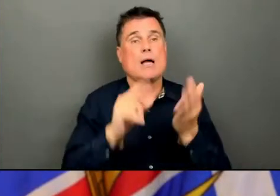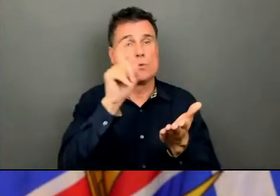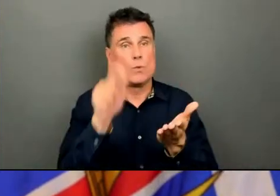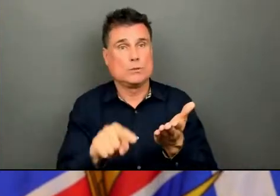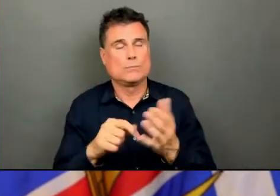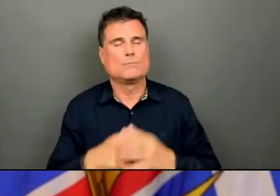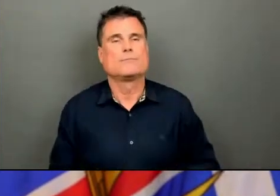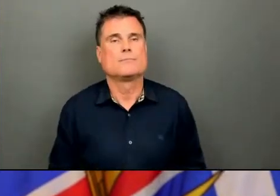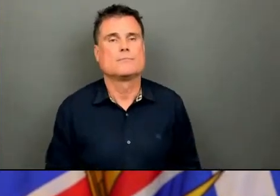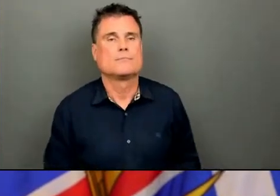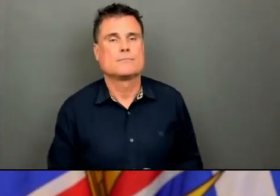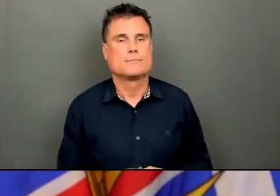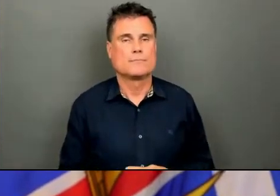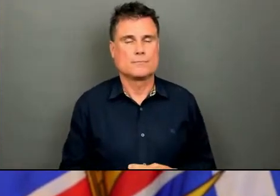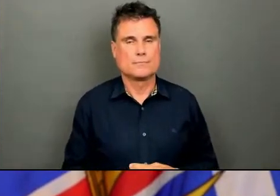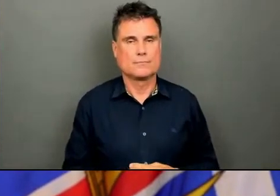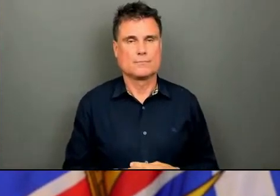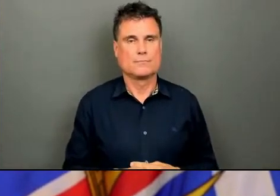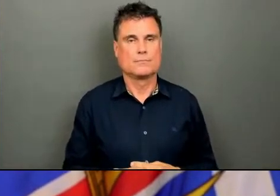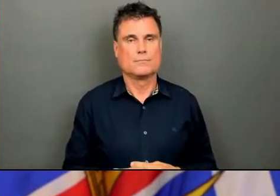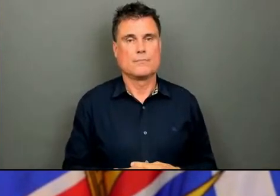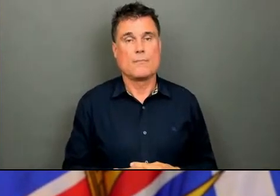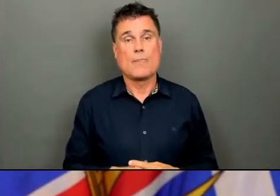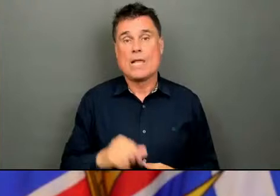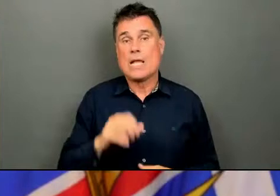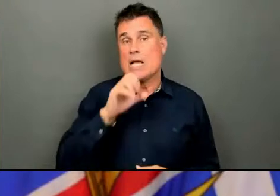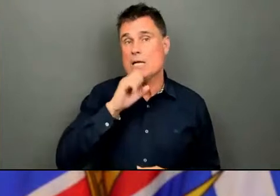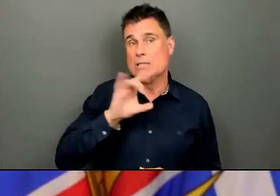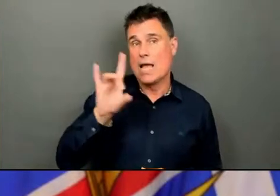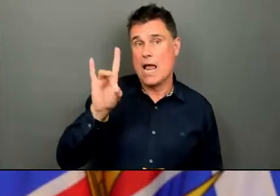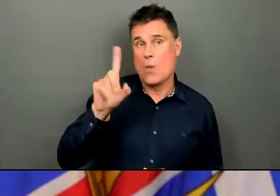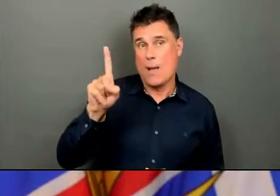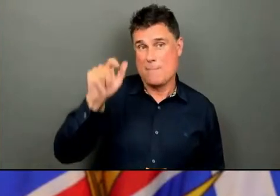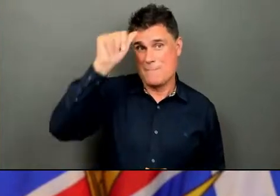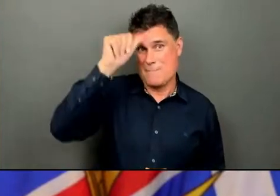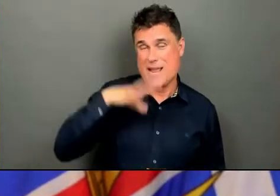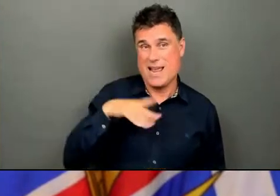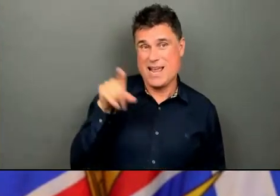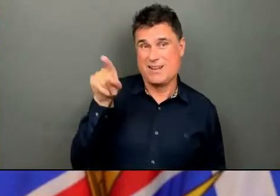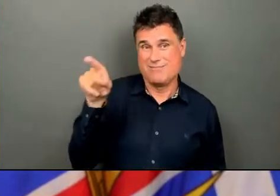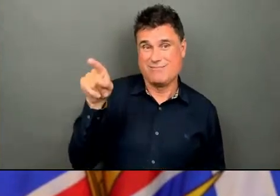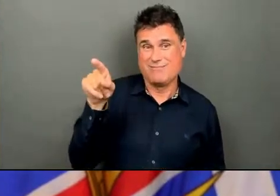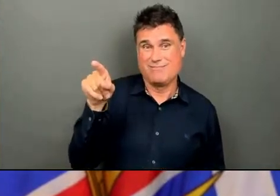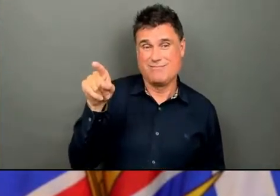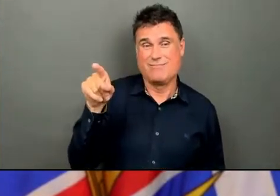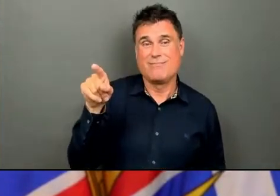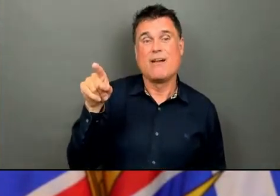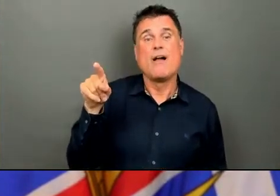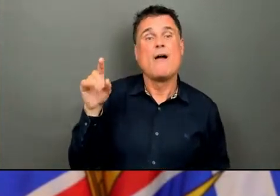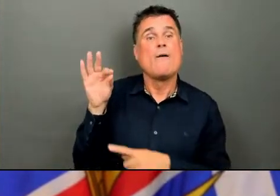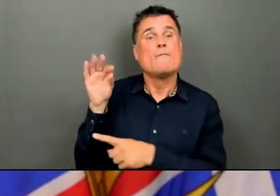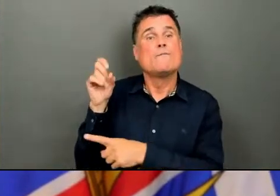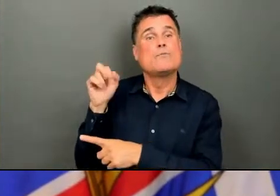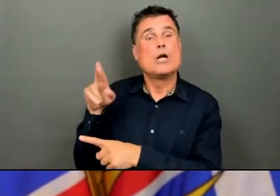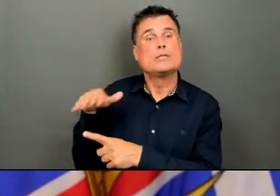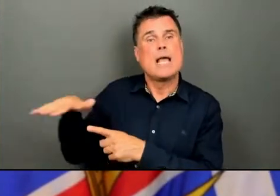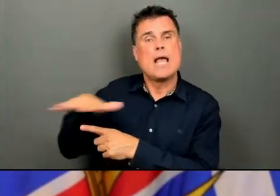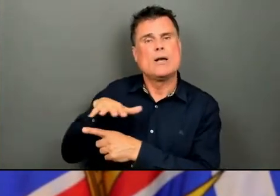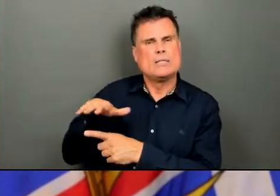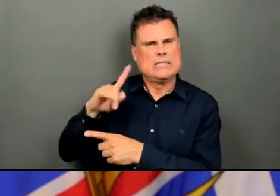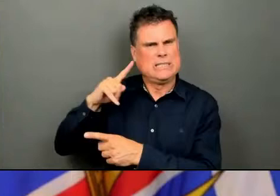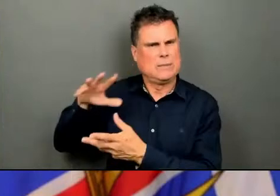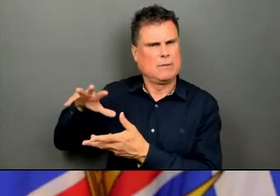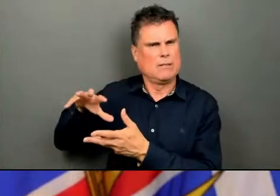Mr. Henry, an 81-year-old man in the Fraser Health region is dealing with a mix-up regarding his second dose. So essentially, he says he